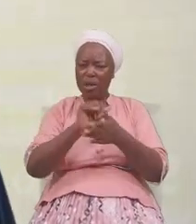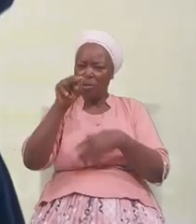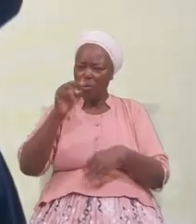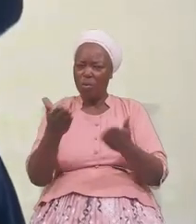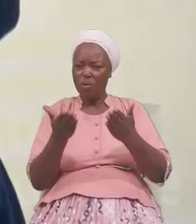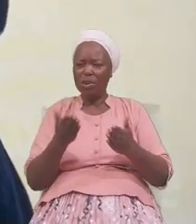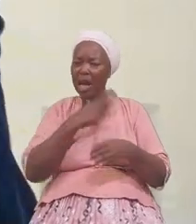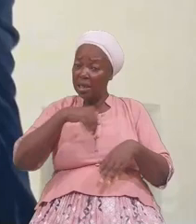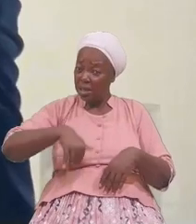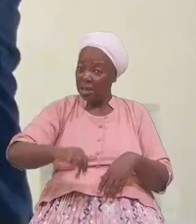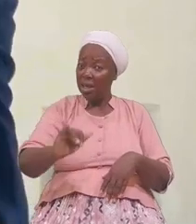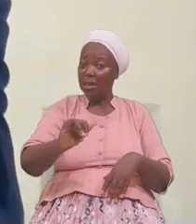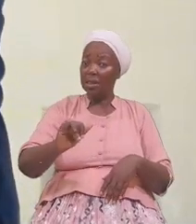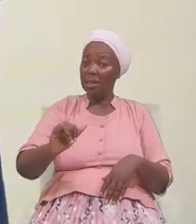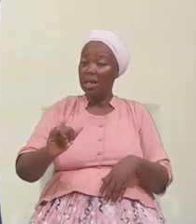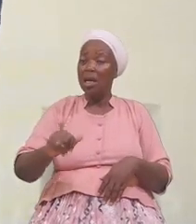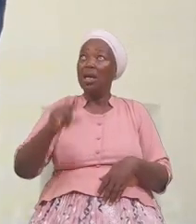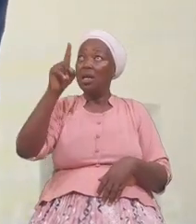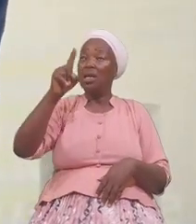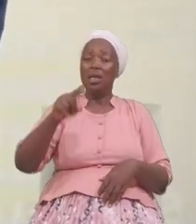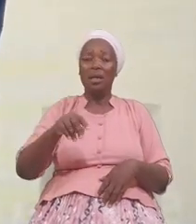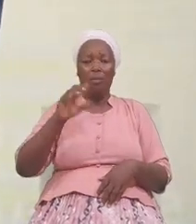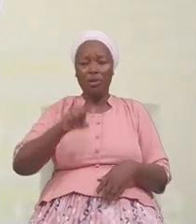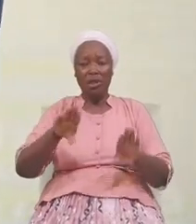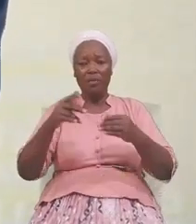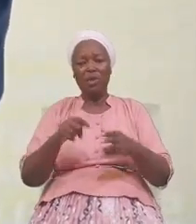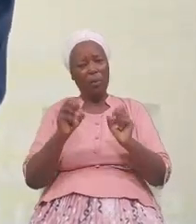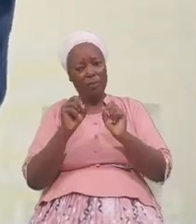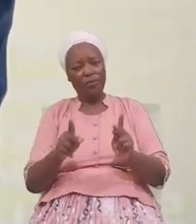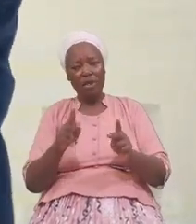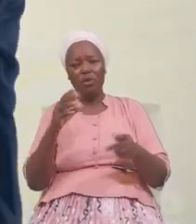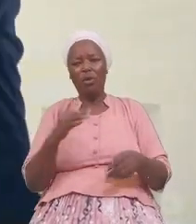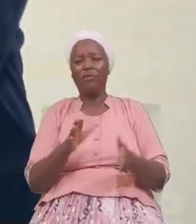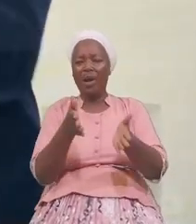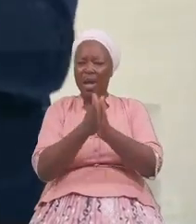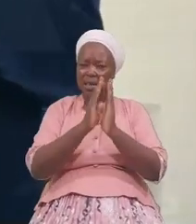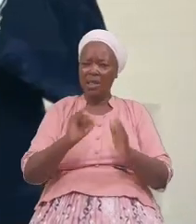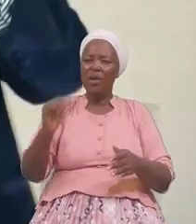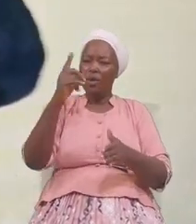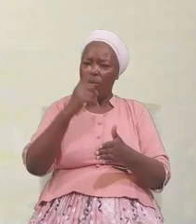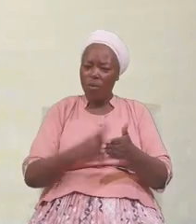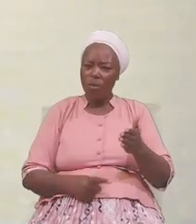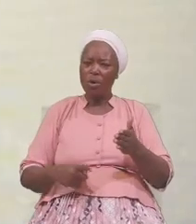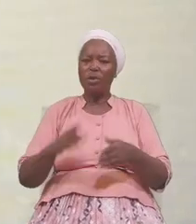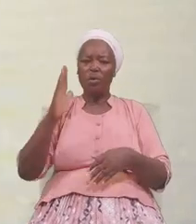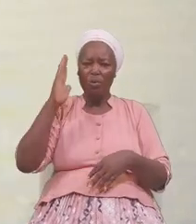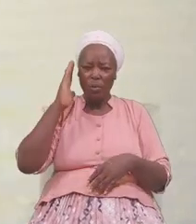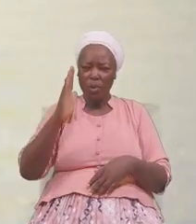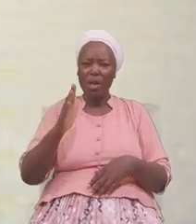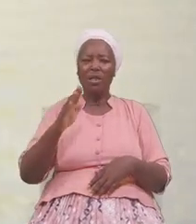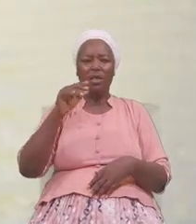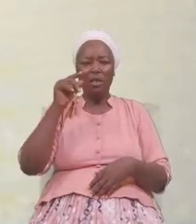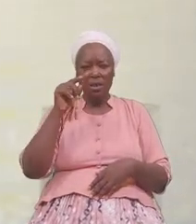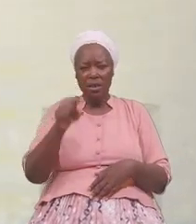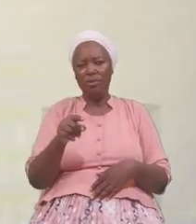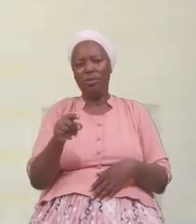And yet, he must give you the privilege of asking what wilt